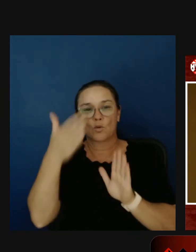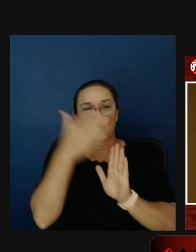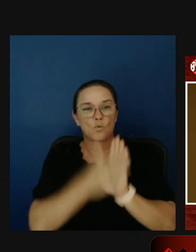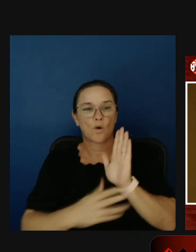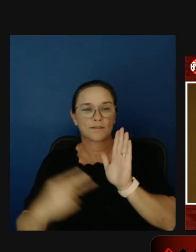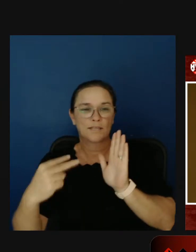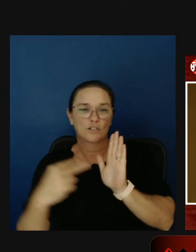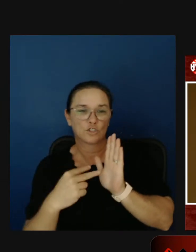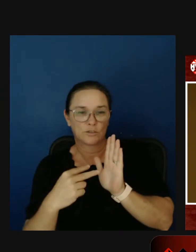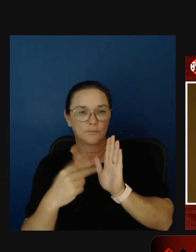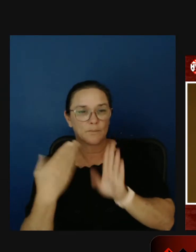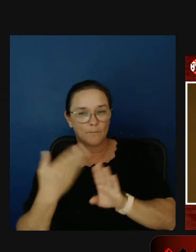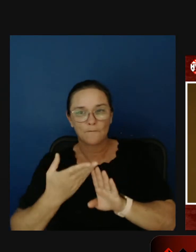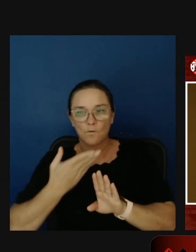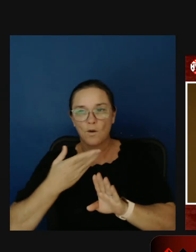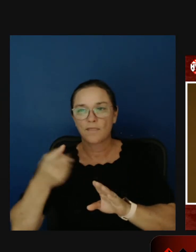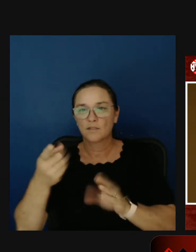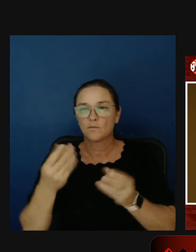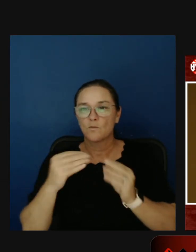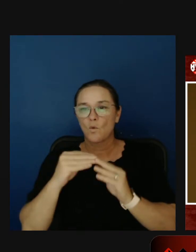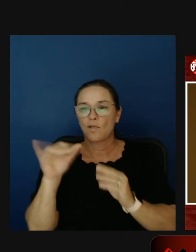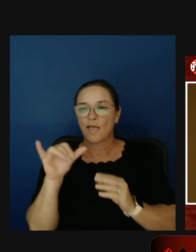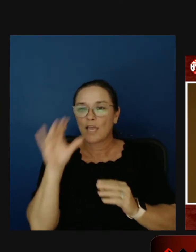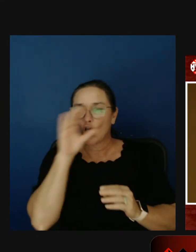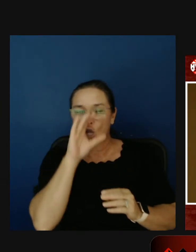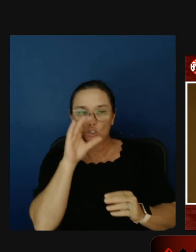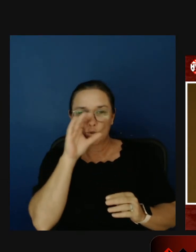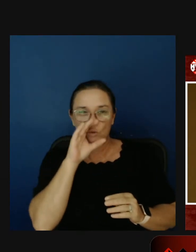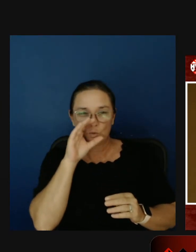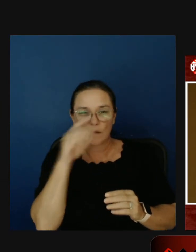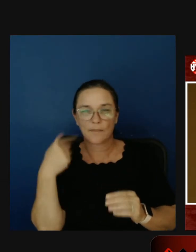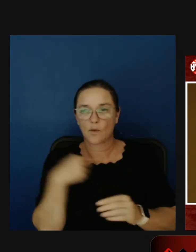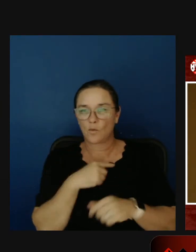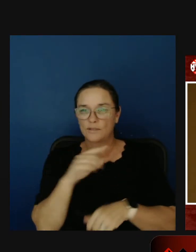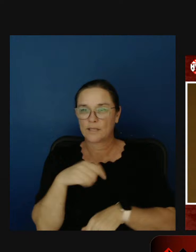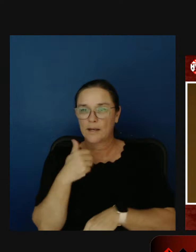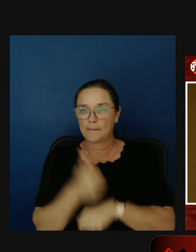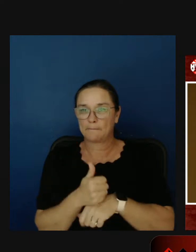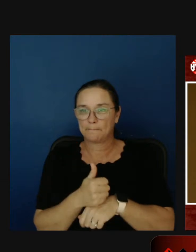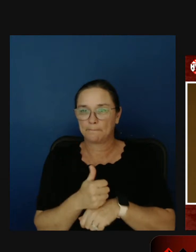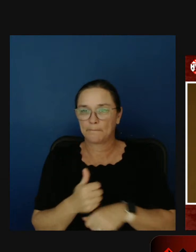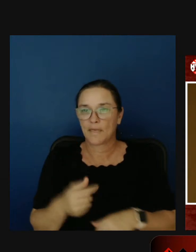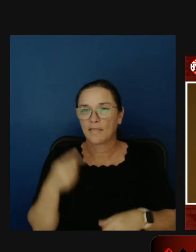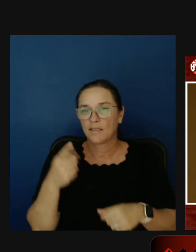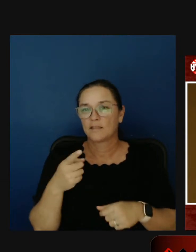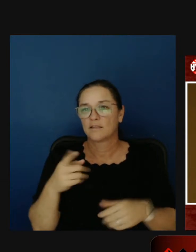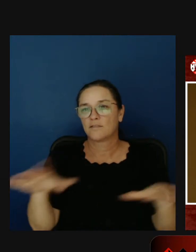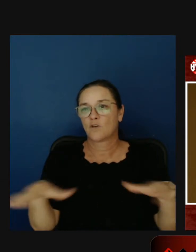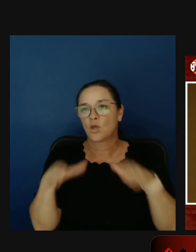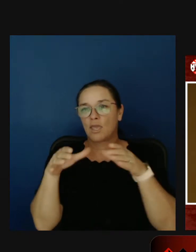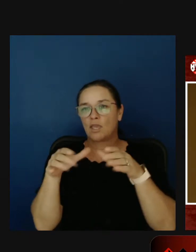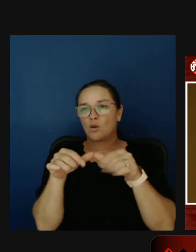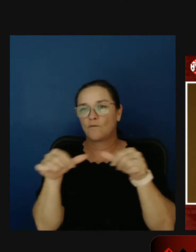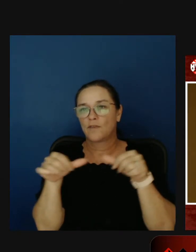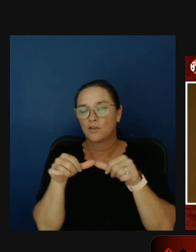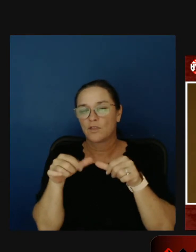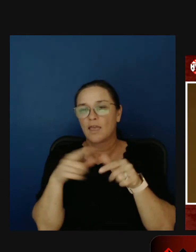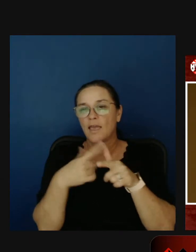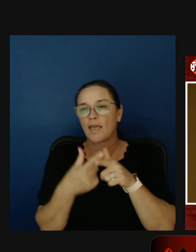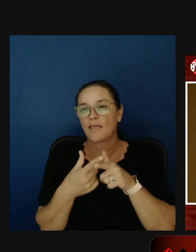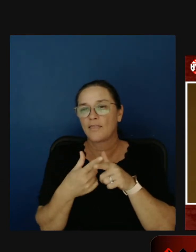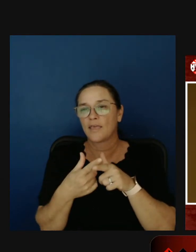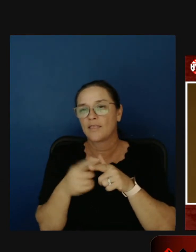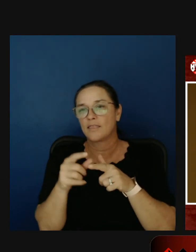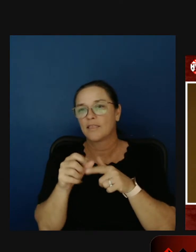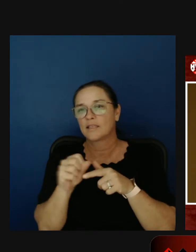before, this is just a more cartoony cross section that we put together. Here's the volcanic field. And in that southern area, we have